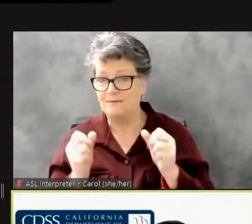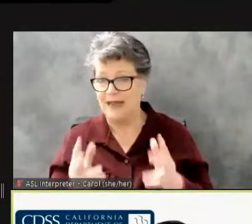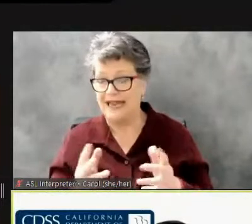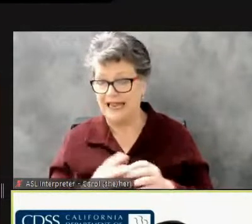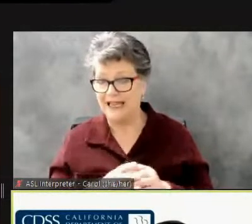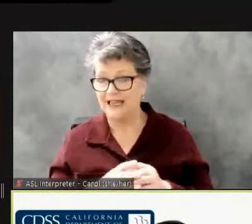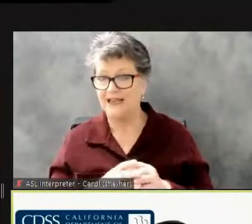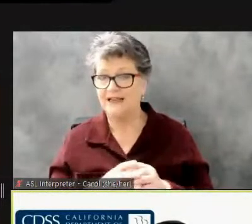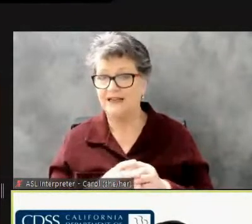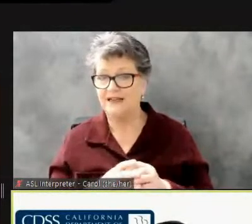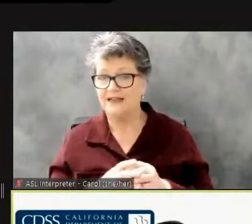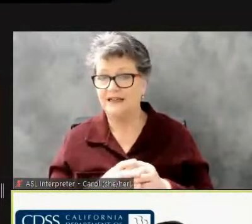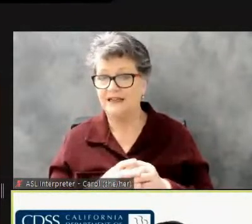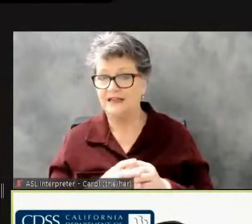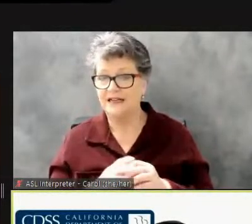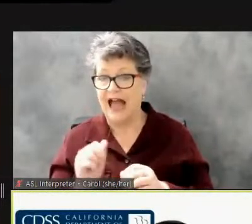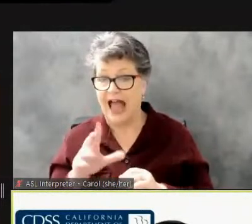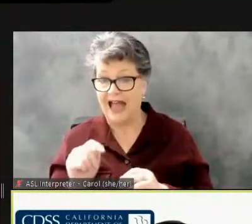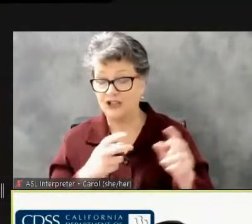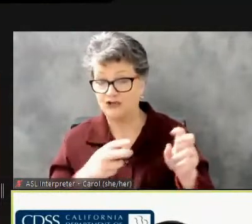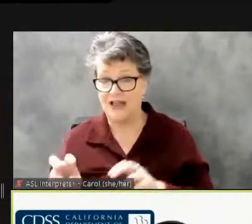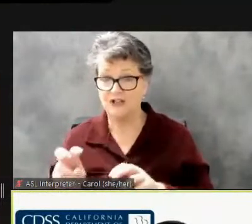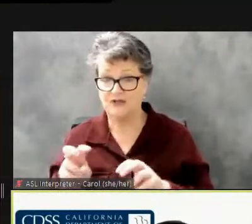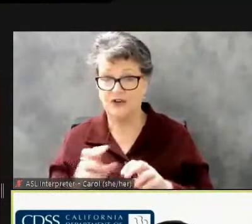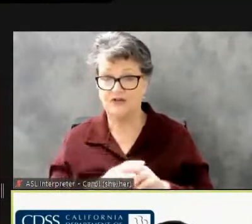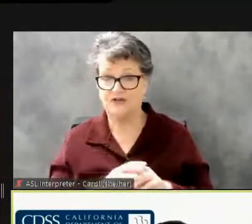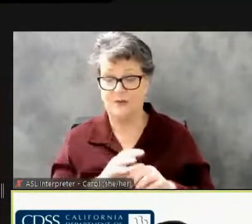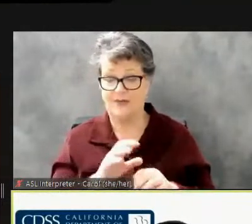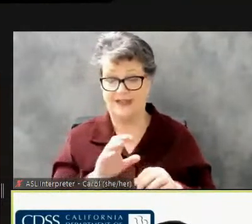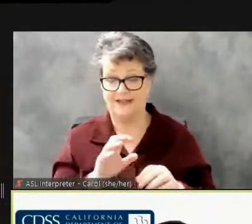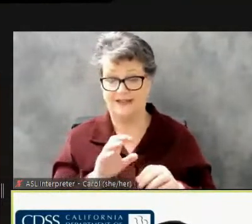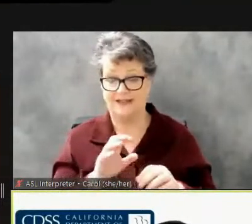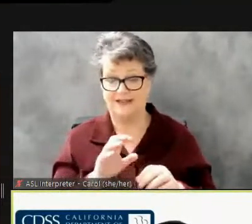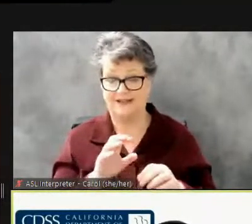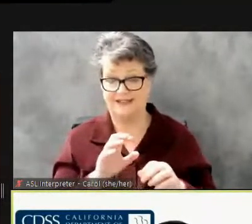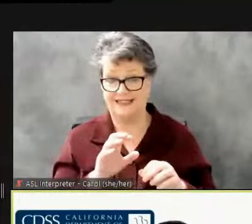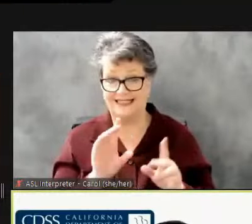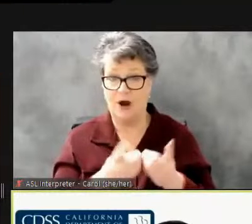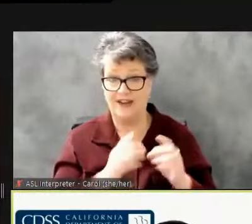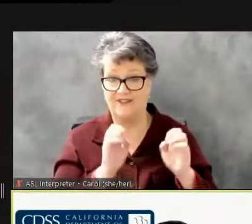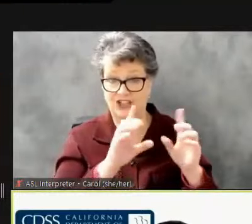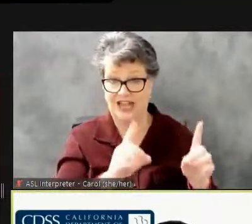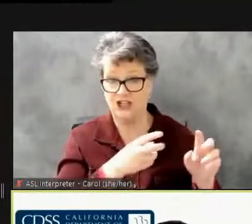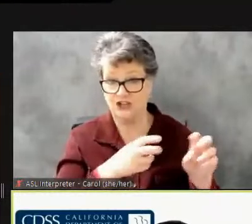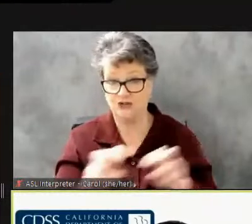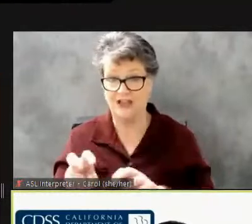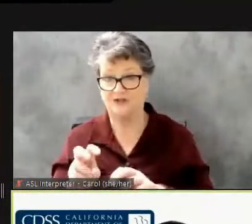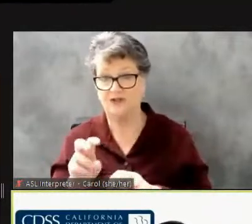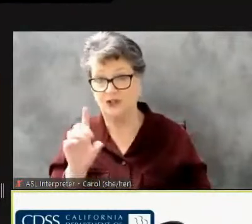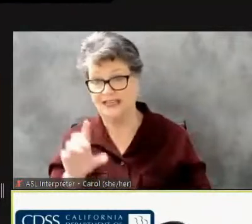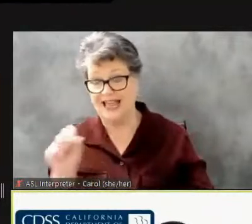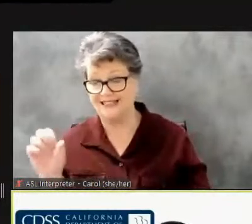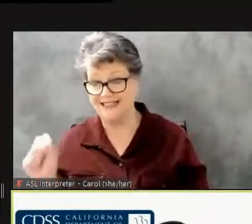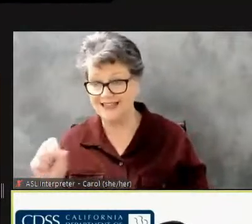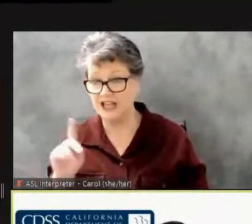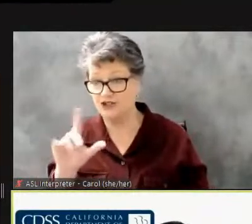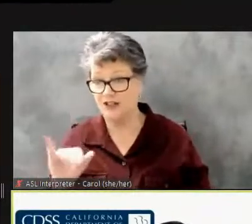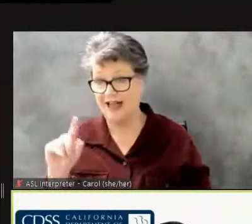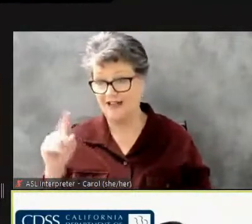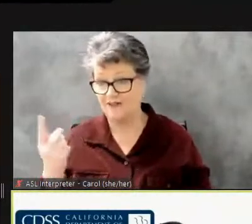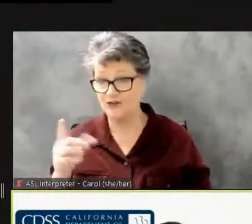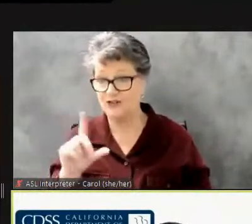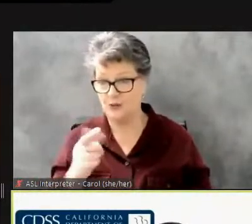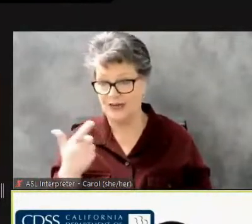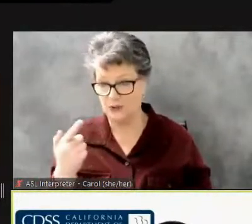California Department of Education to the California Department of Social Services, effective July 1st of